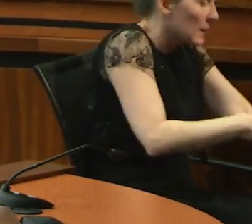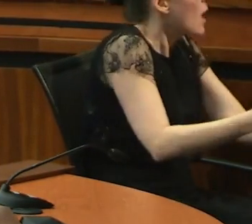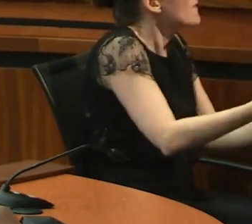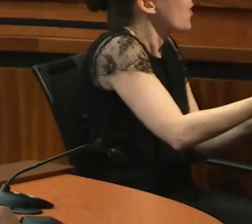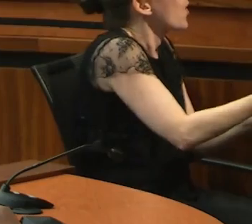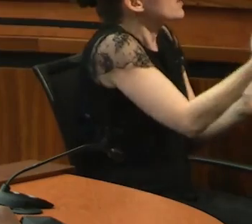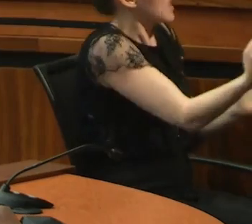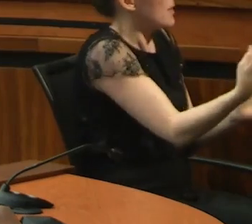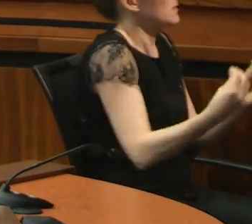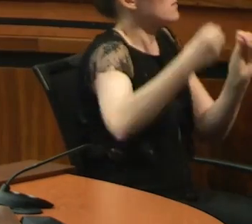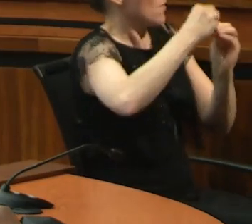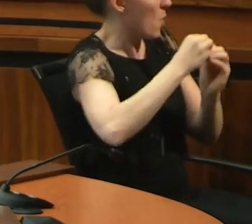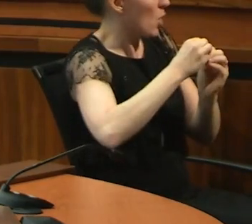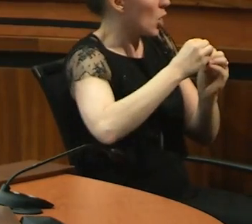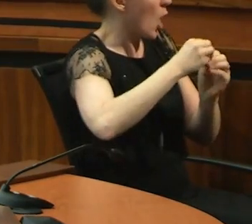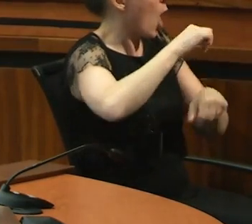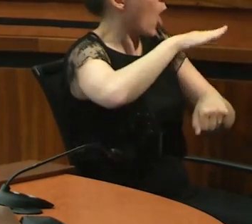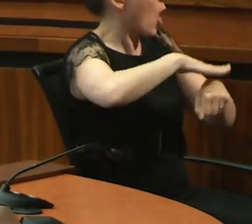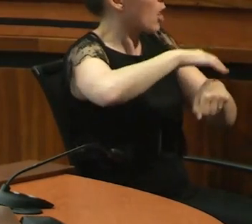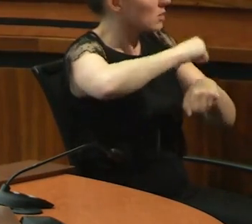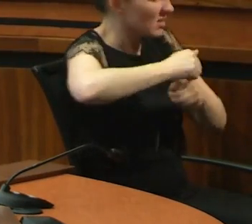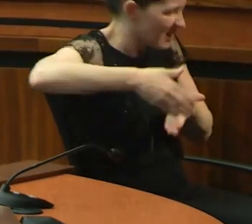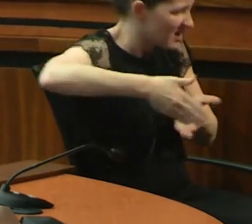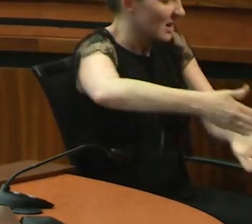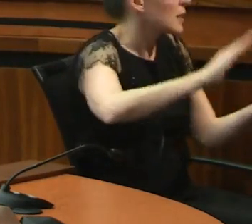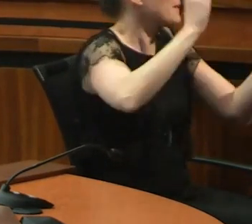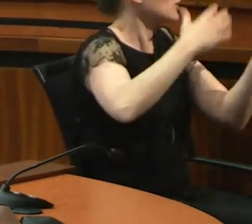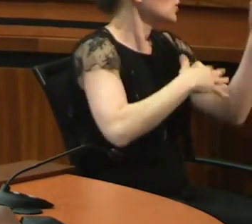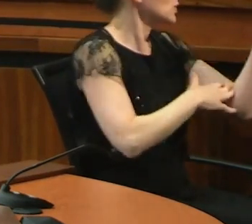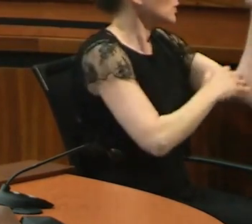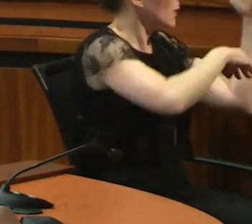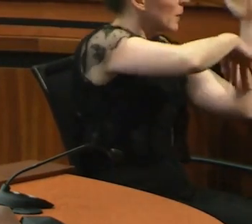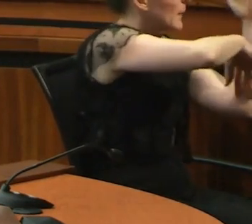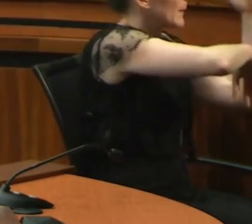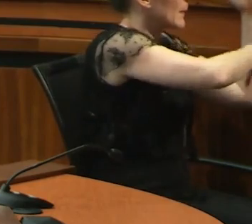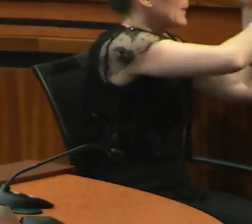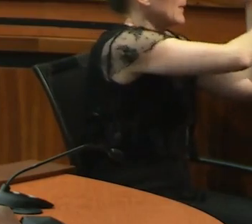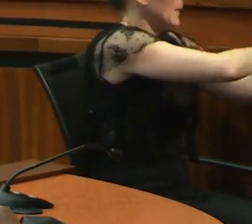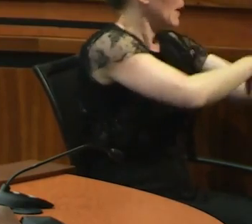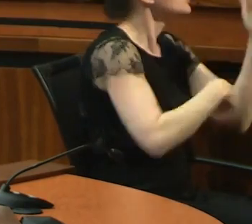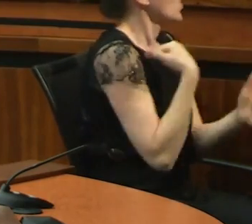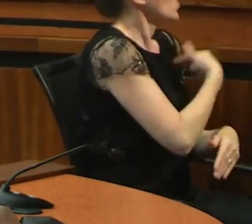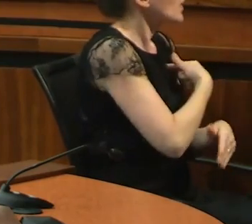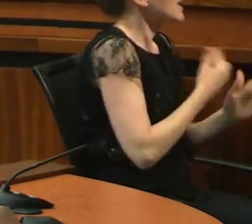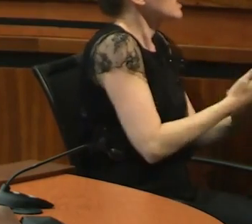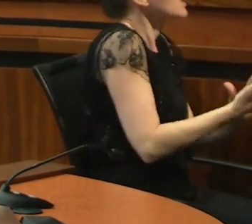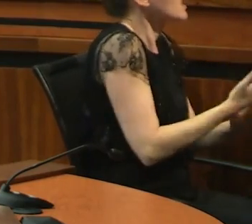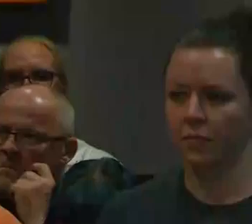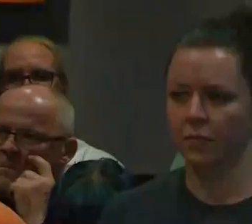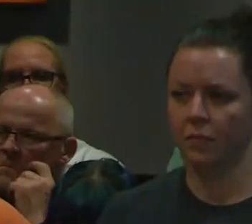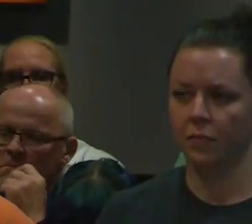wooded area. So we changed the calculation to assume that the entire watershed was covered with wooded areas. So you didn't change